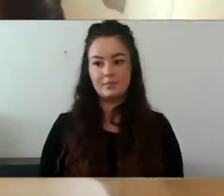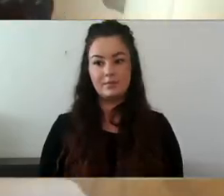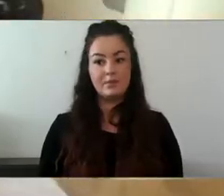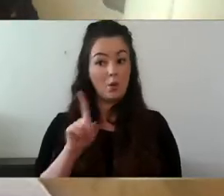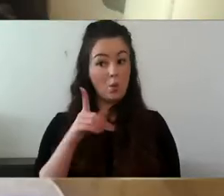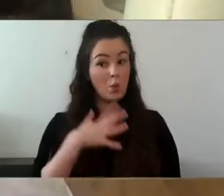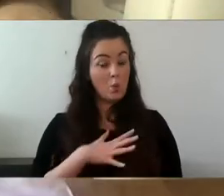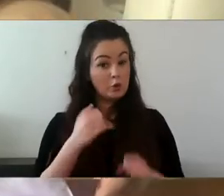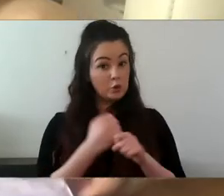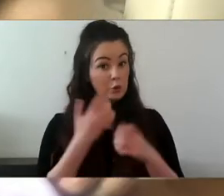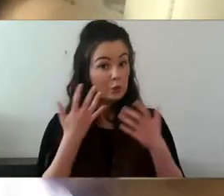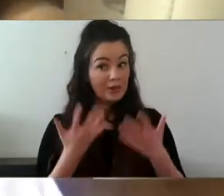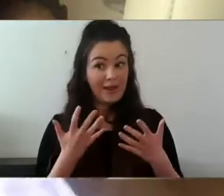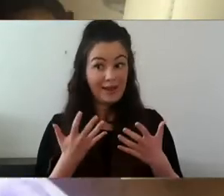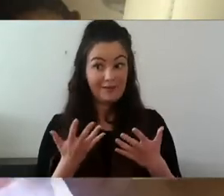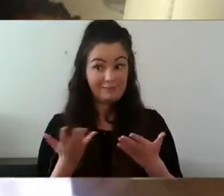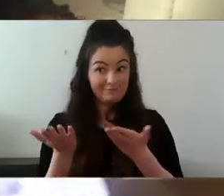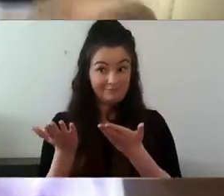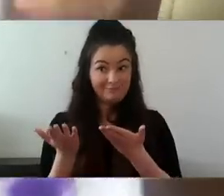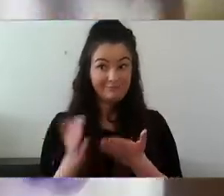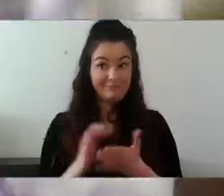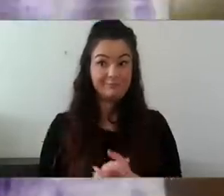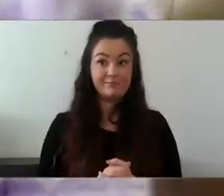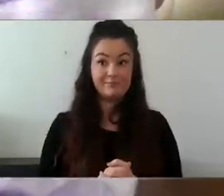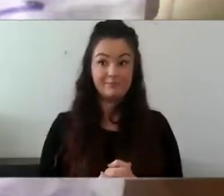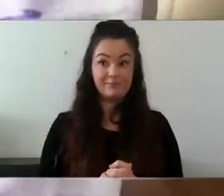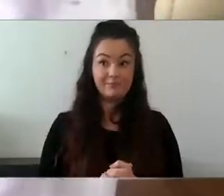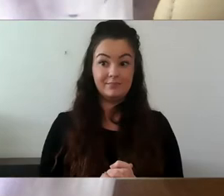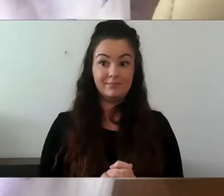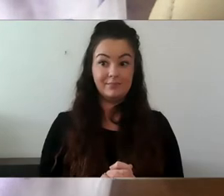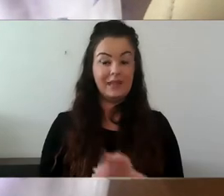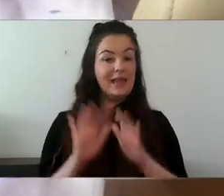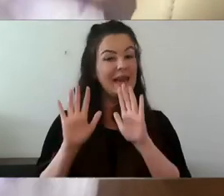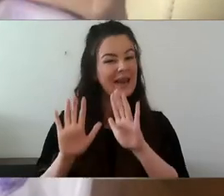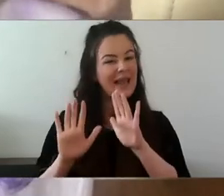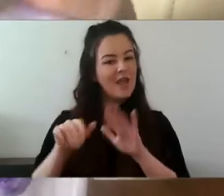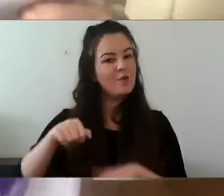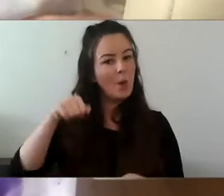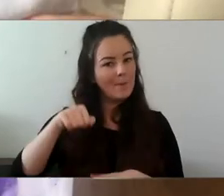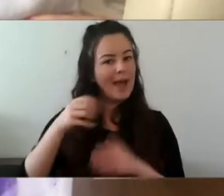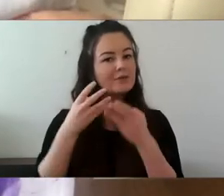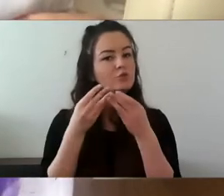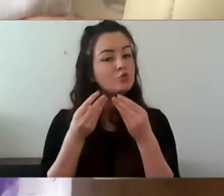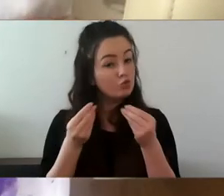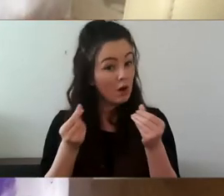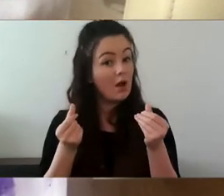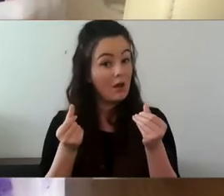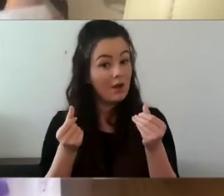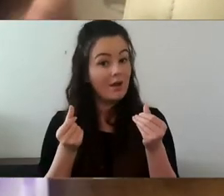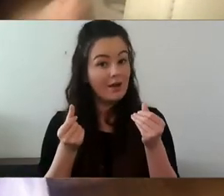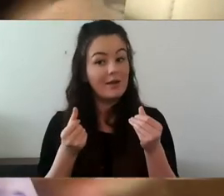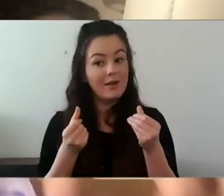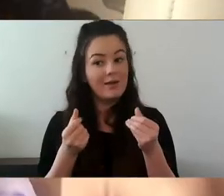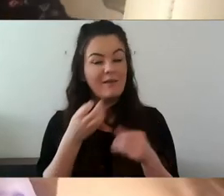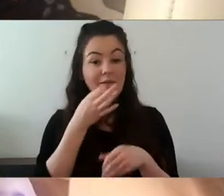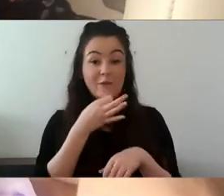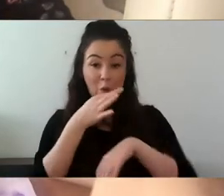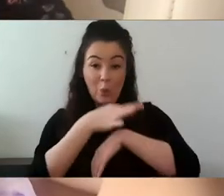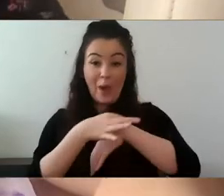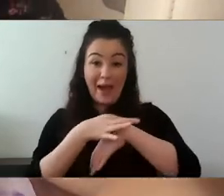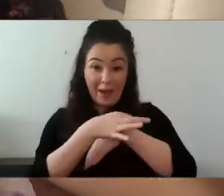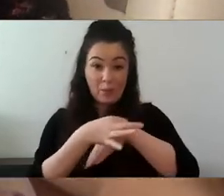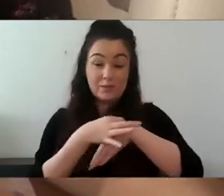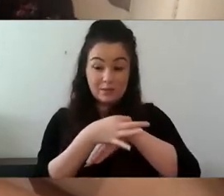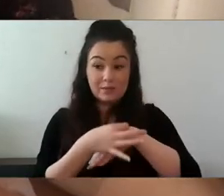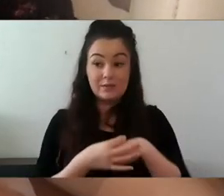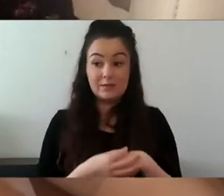And what you'd want to do now, go. What you'd want to do is leave your bag to dry for a